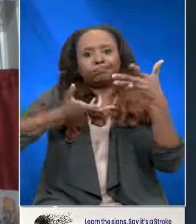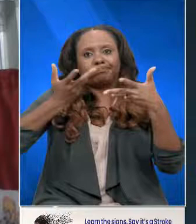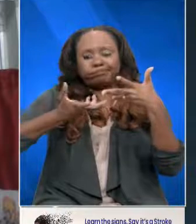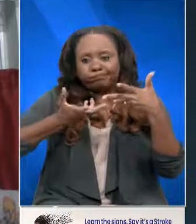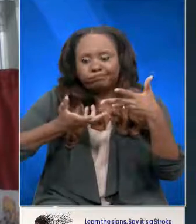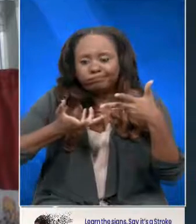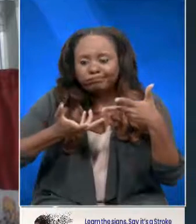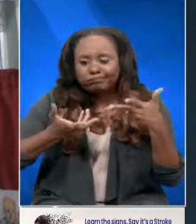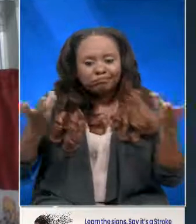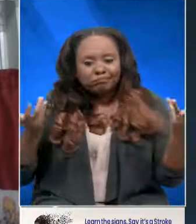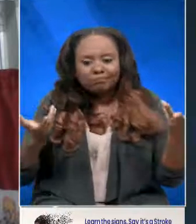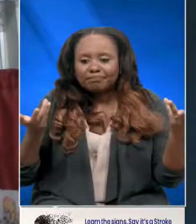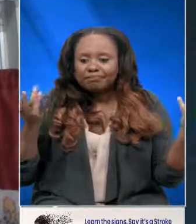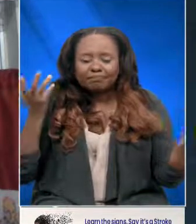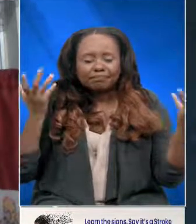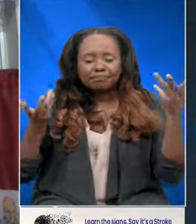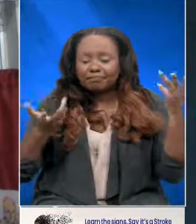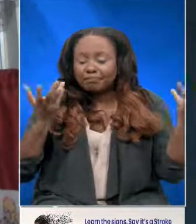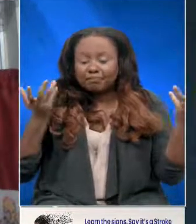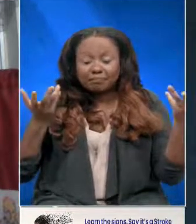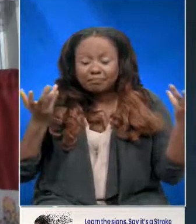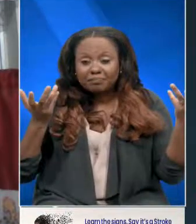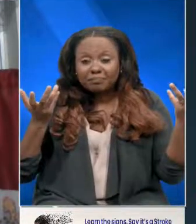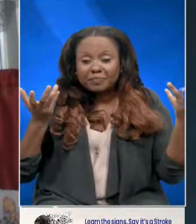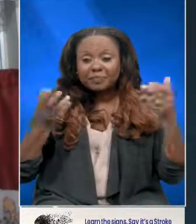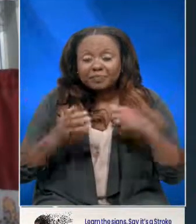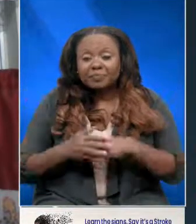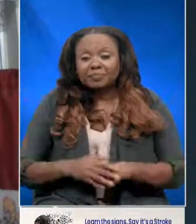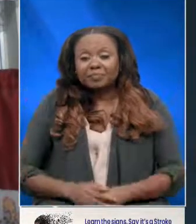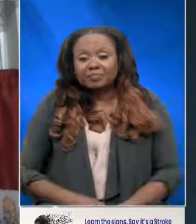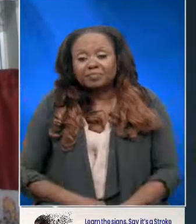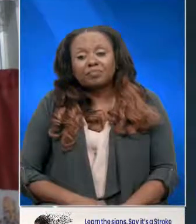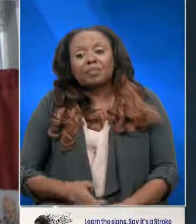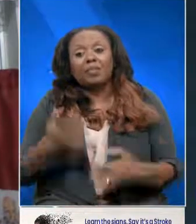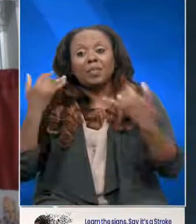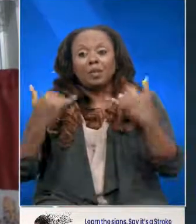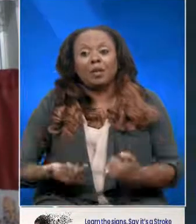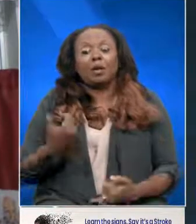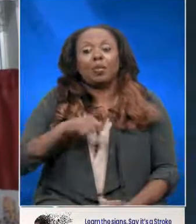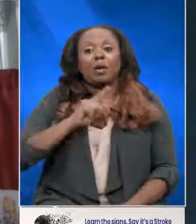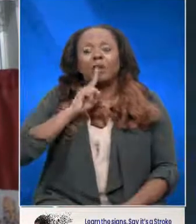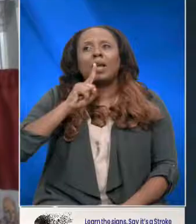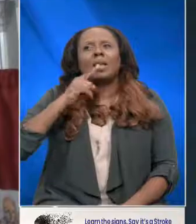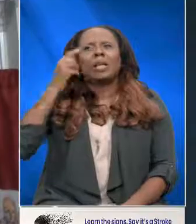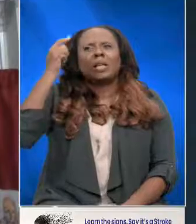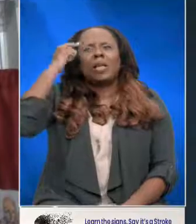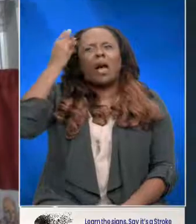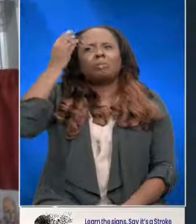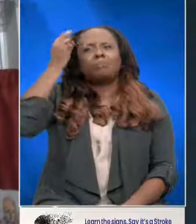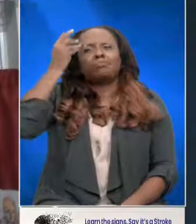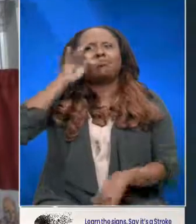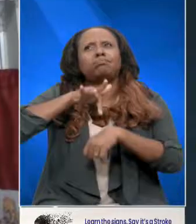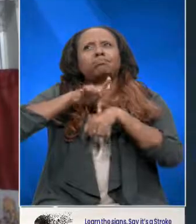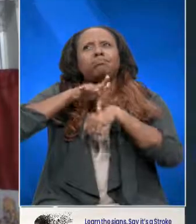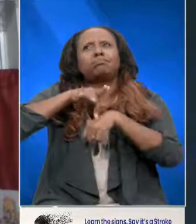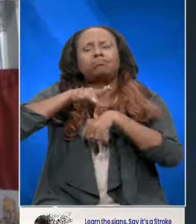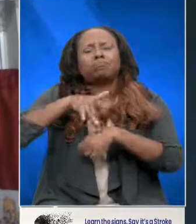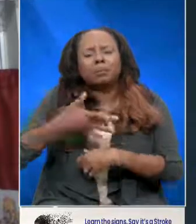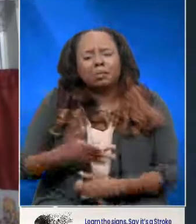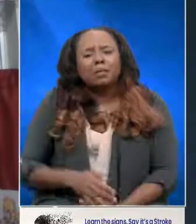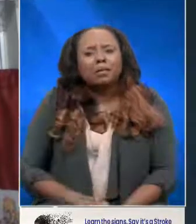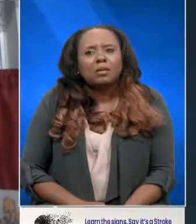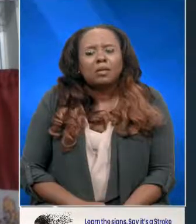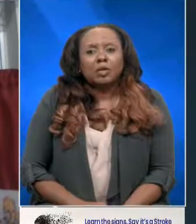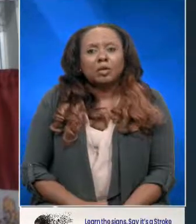us, pardon the pun, food for thought. You know, okay, let's